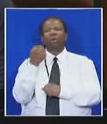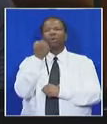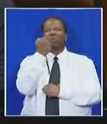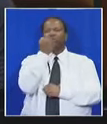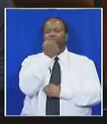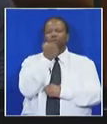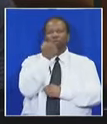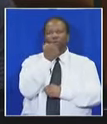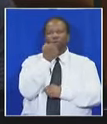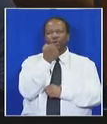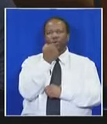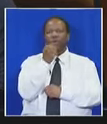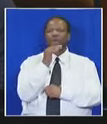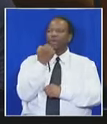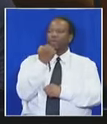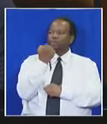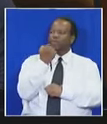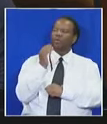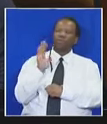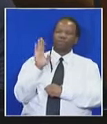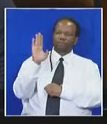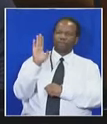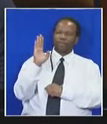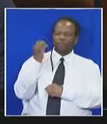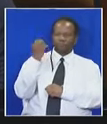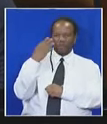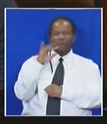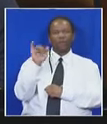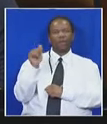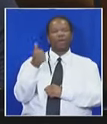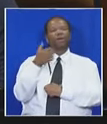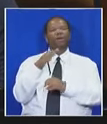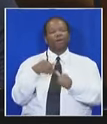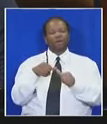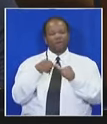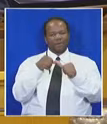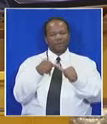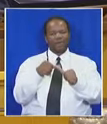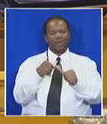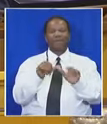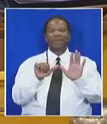recognize your hand. We can now proceed. Secretary, can you read the sixth order?